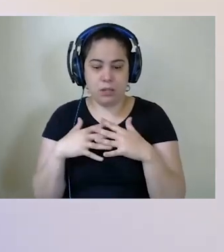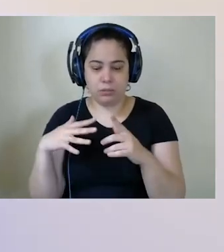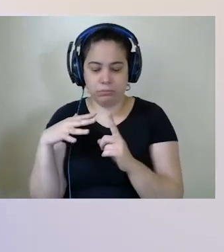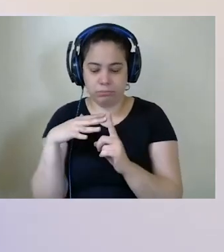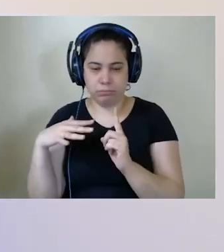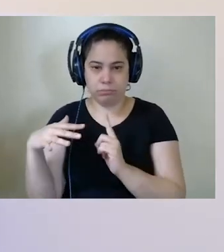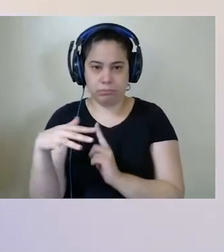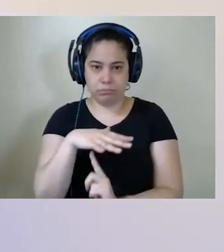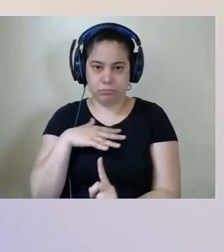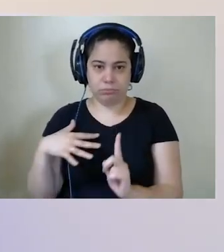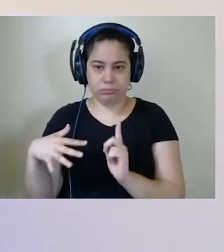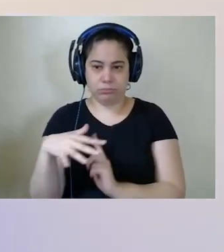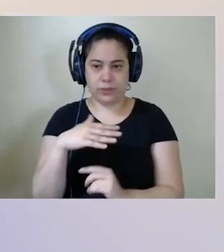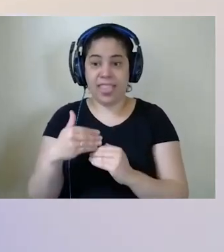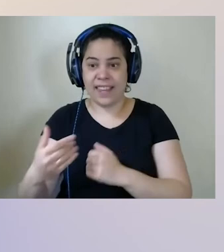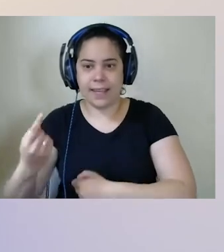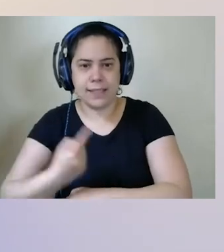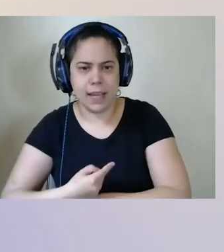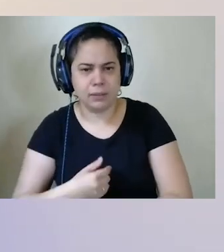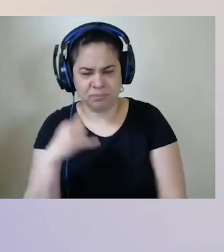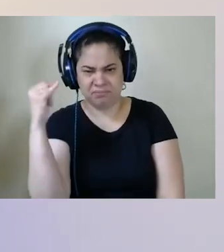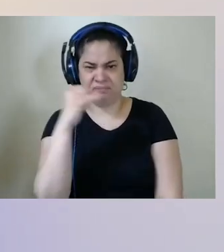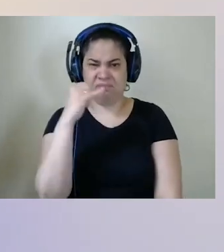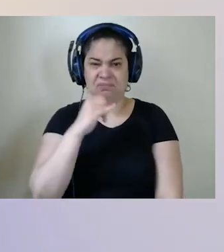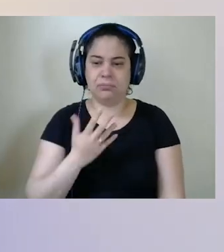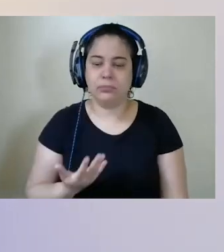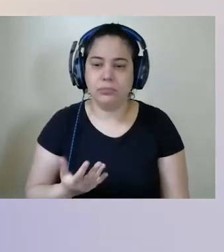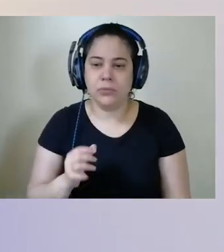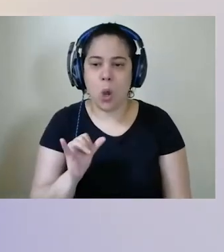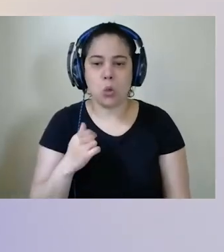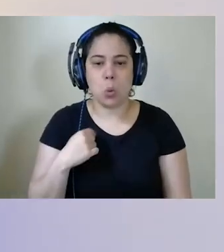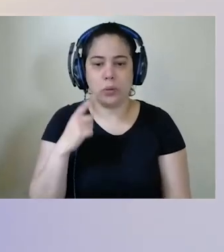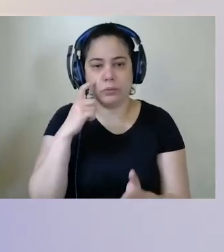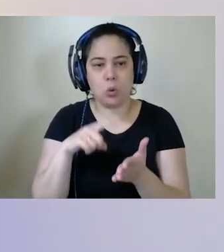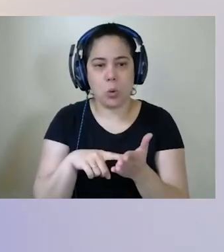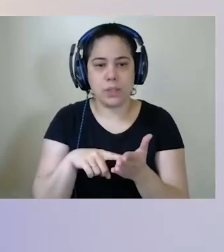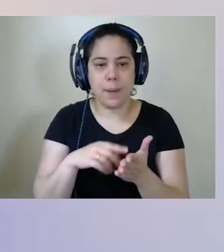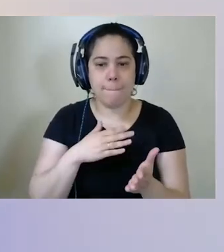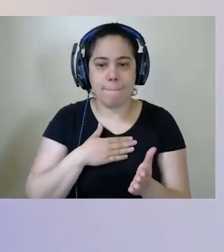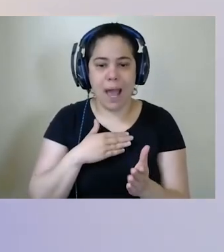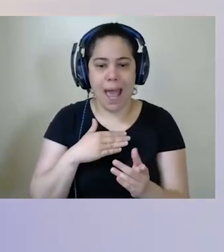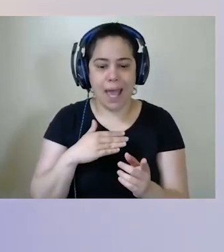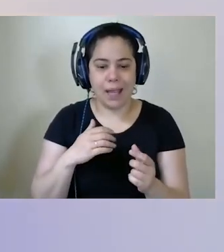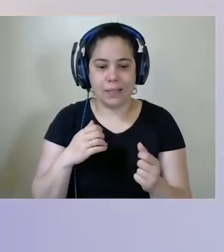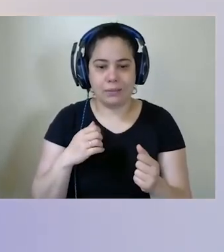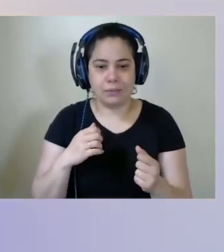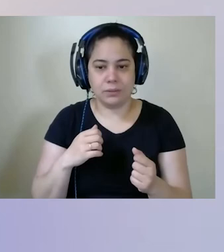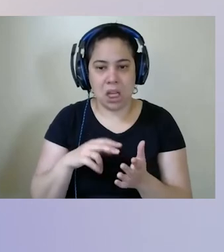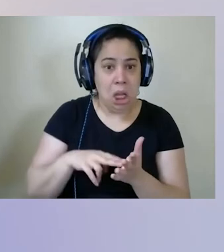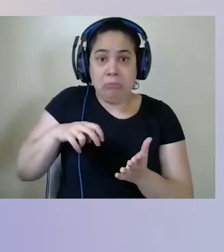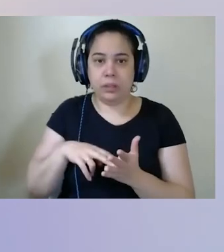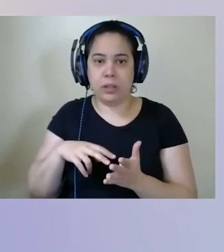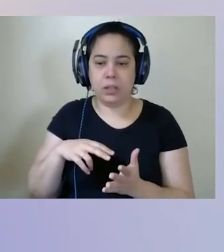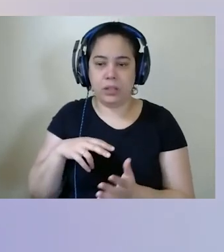That was by the next day. And what I was also aware of is that my startle response was gone, and